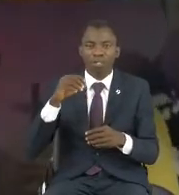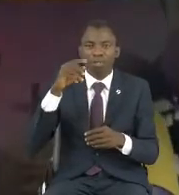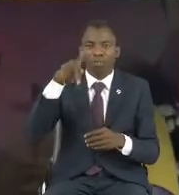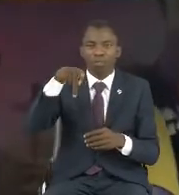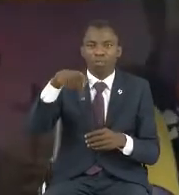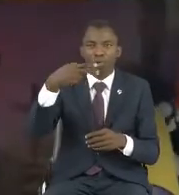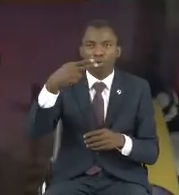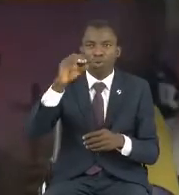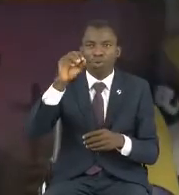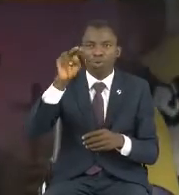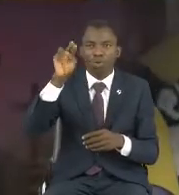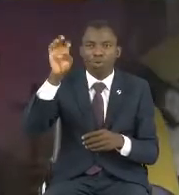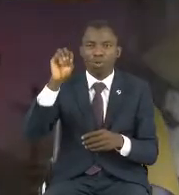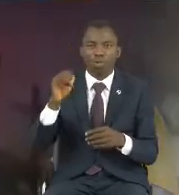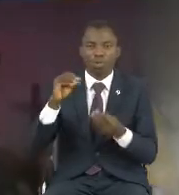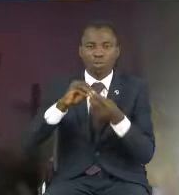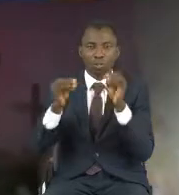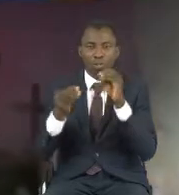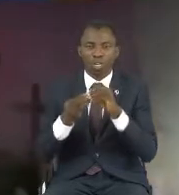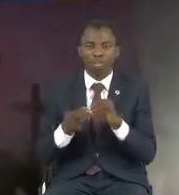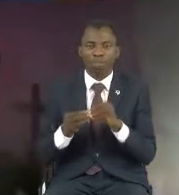are,